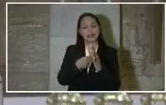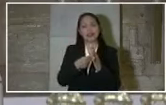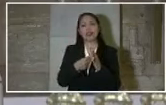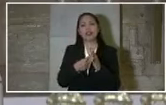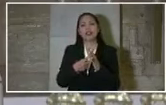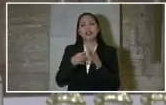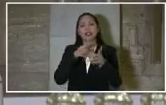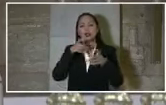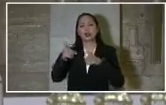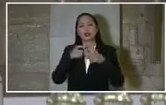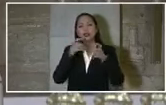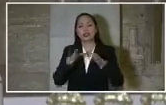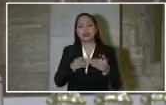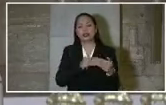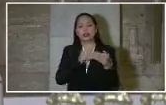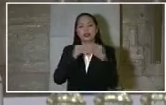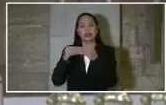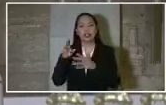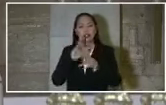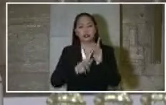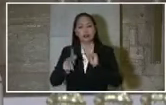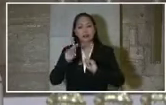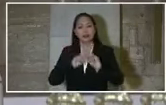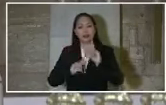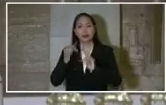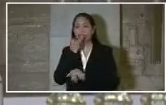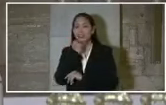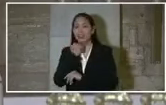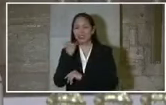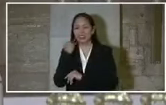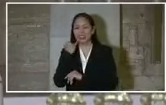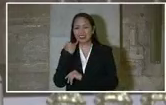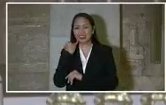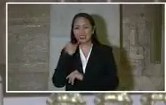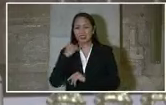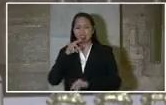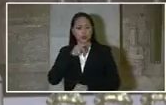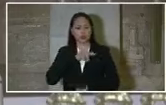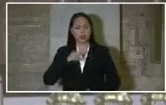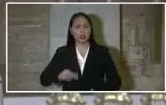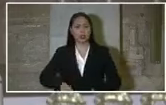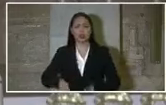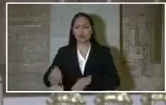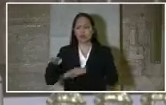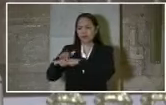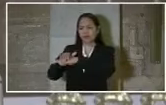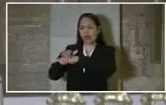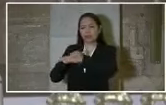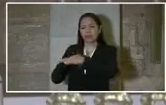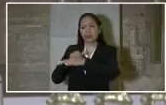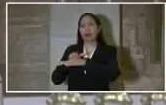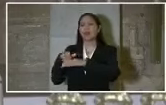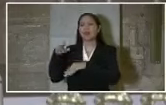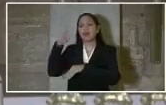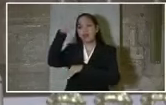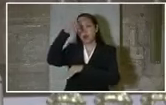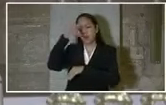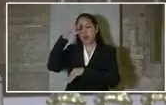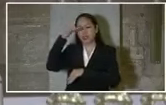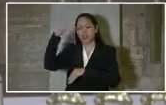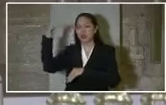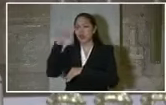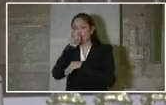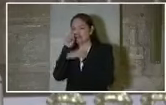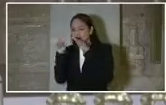my people Israel.'" Then Herod called the Magi secretly and